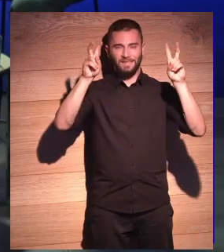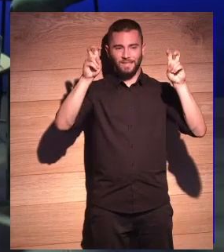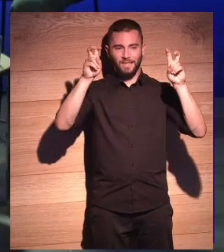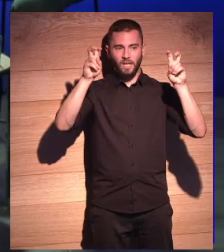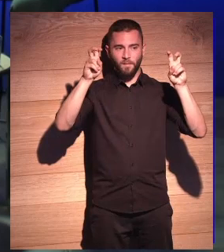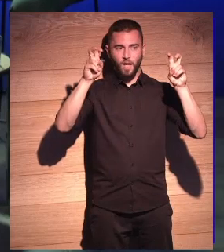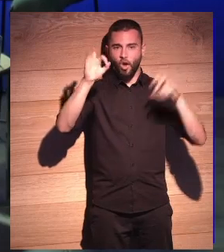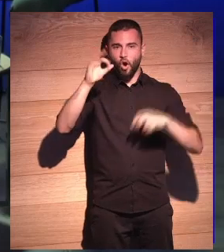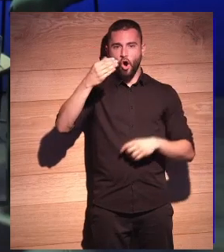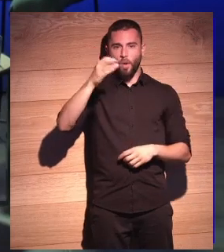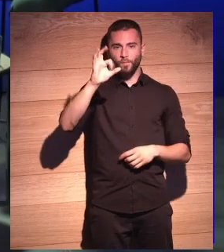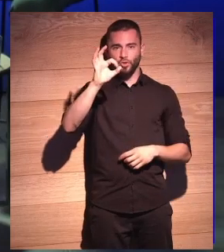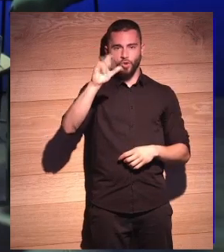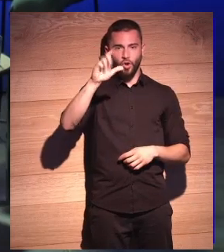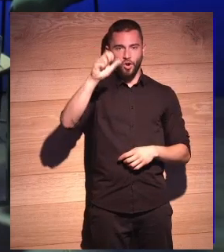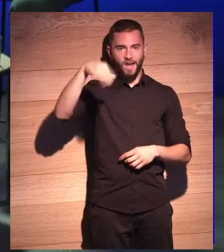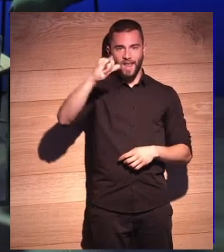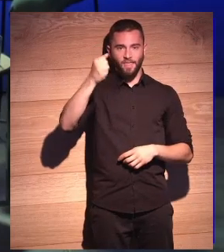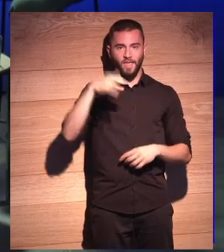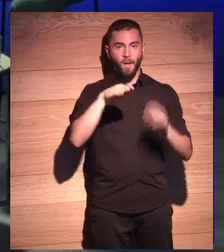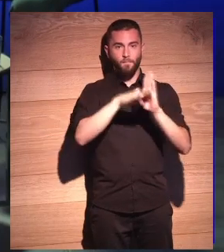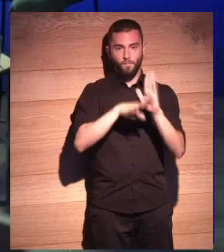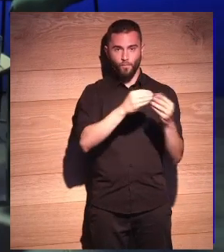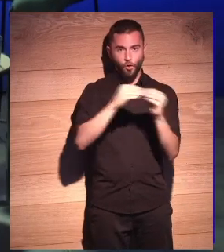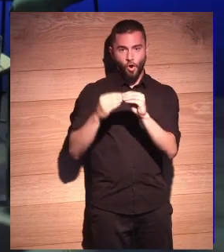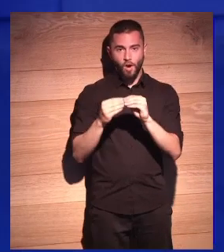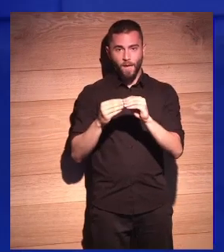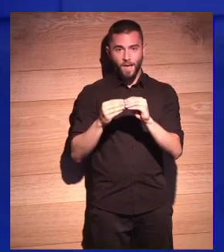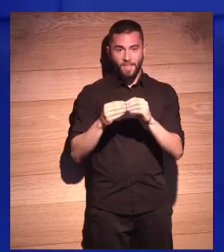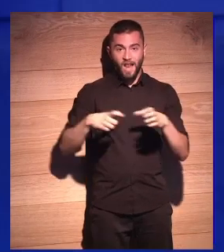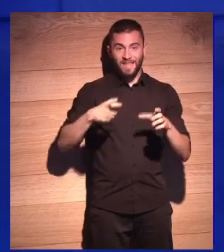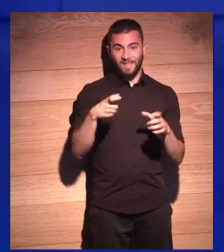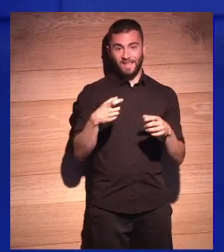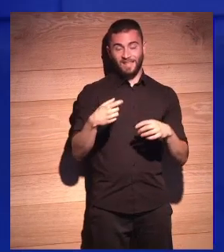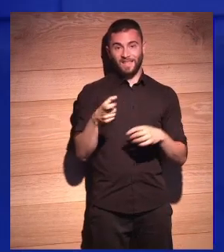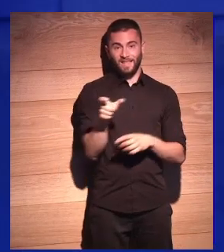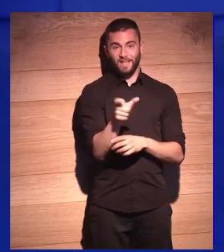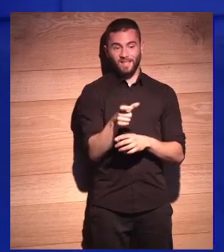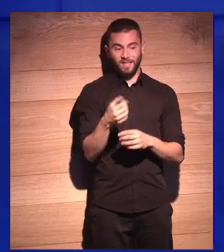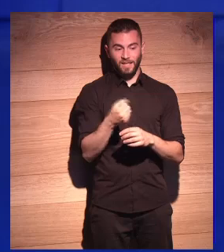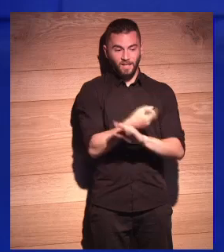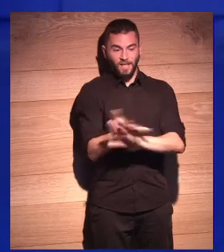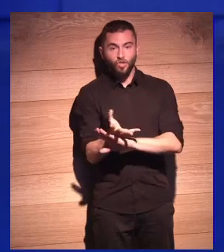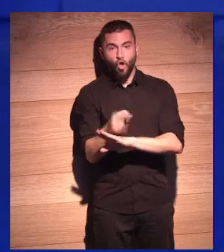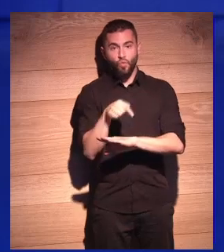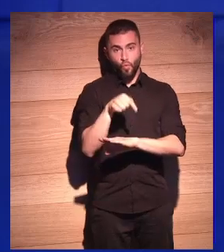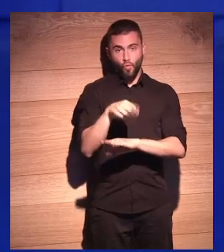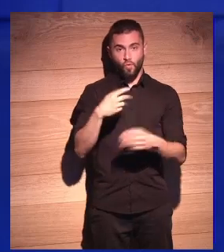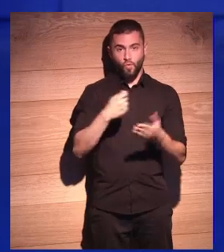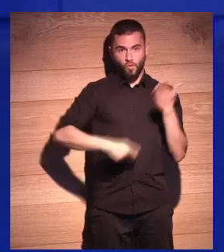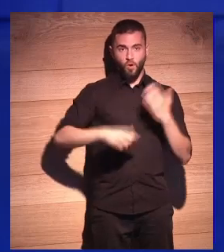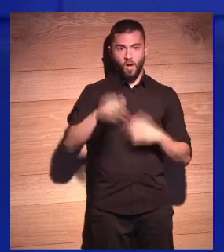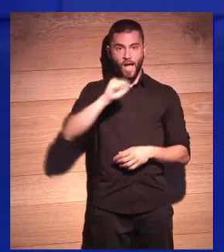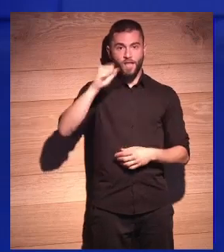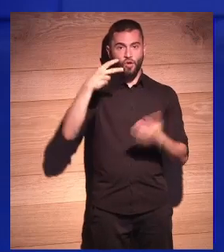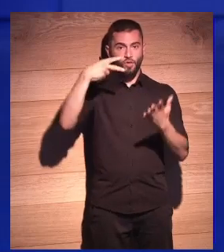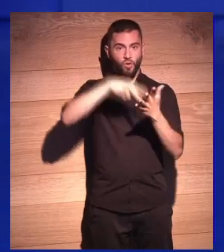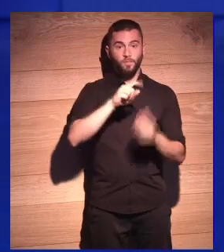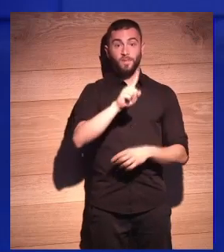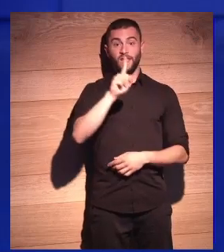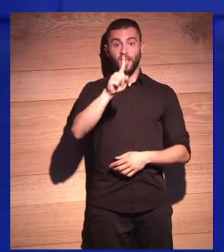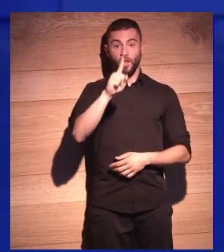joined. And the worst thing is that with program obsolescence, the very hard drives, if I get my hard drive